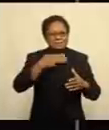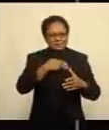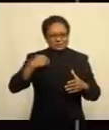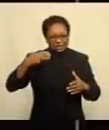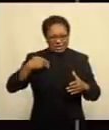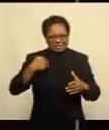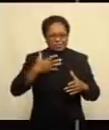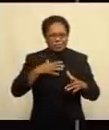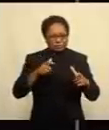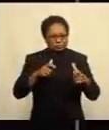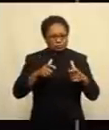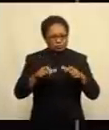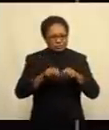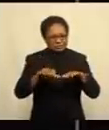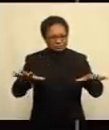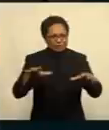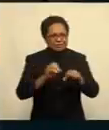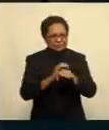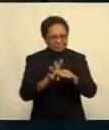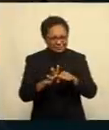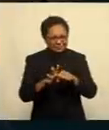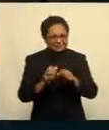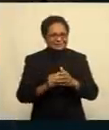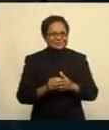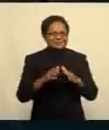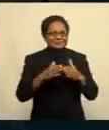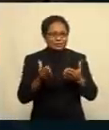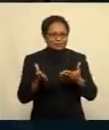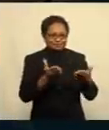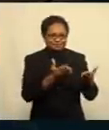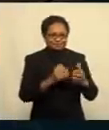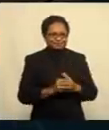COVID-19. For more, we join Josiah Nanunga live.